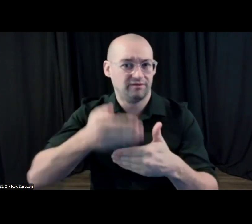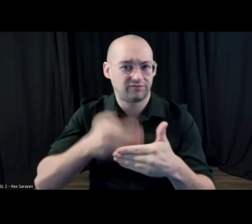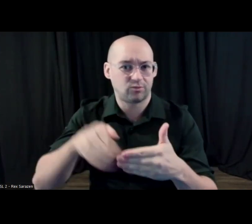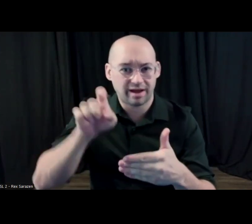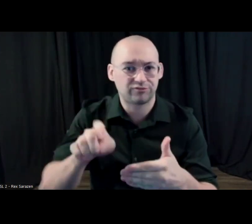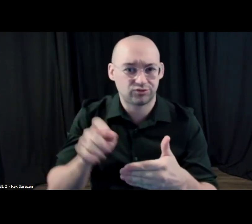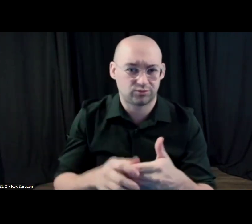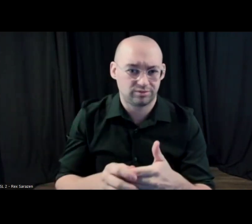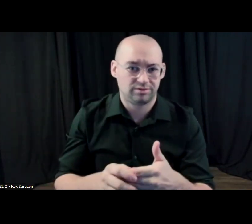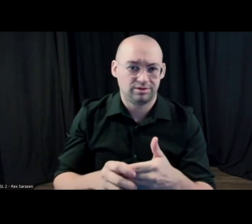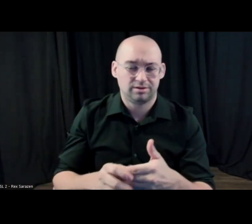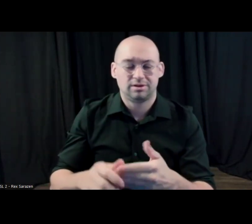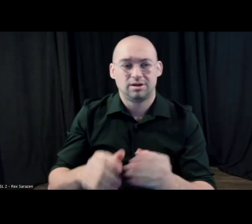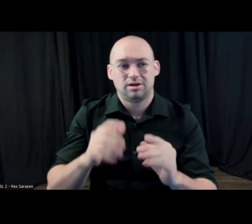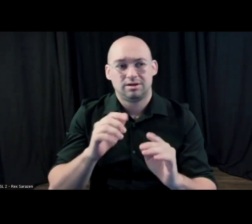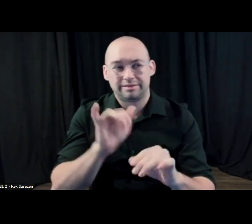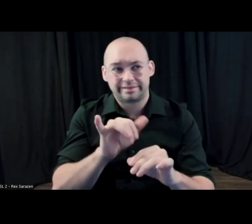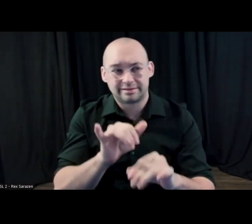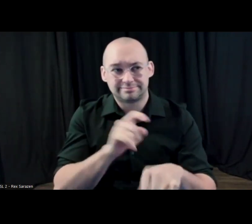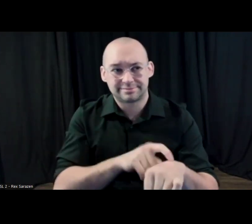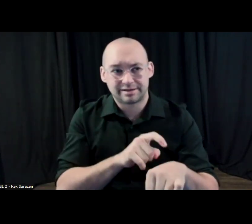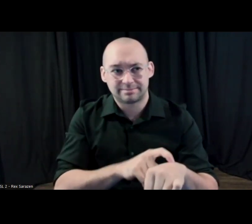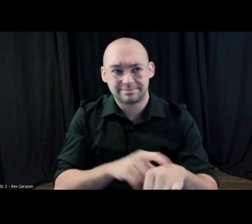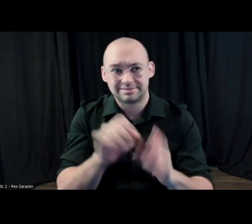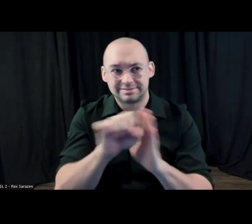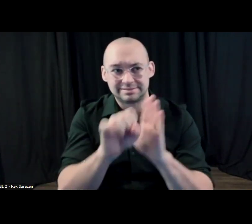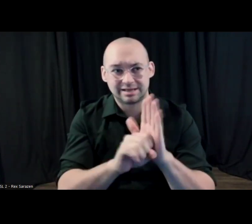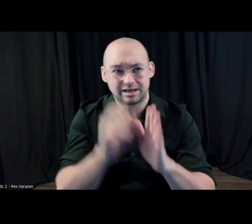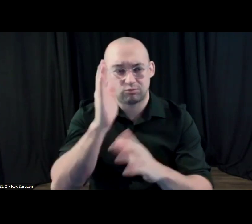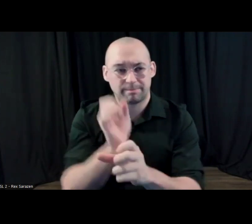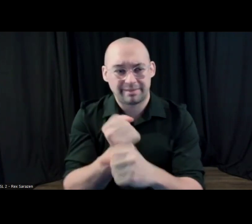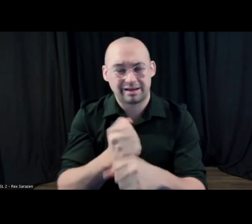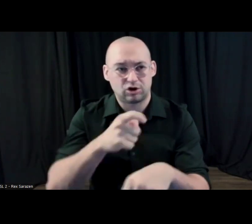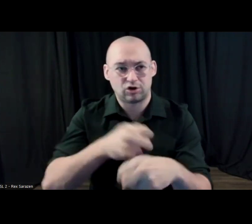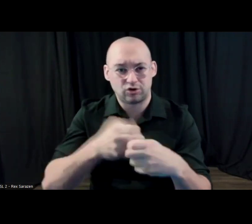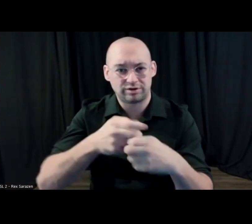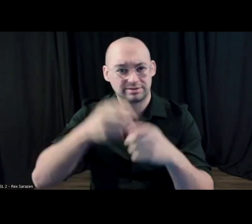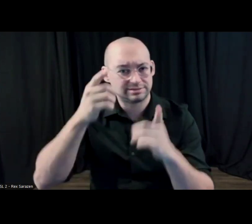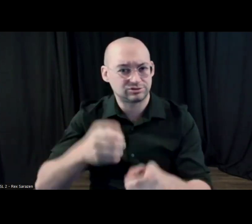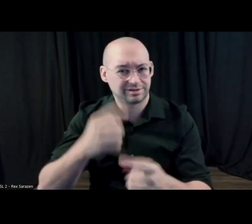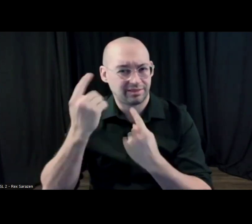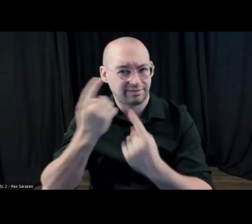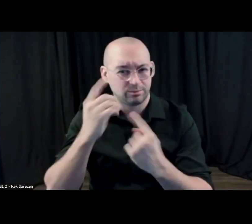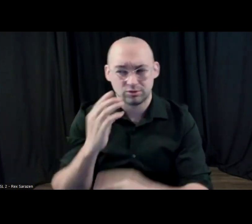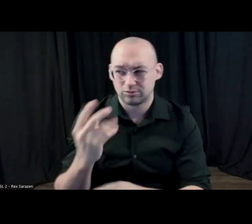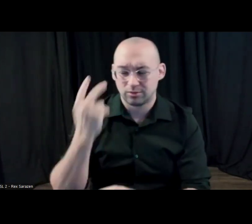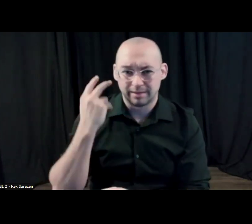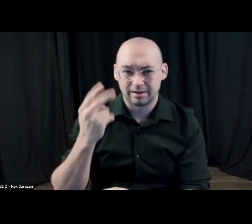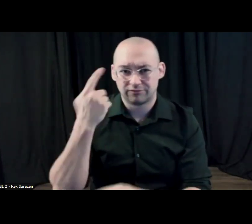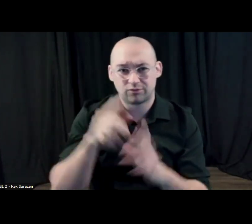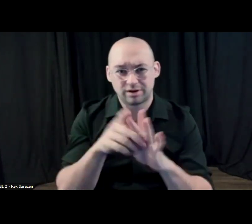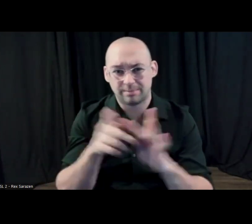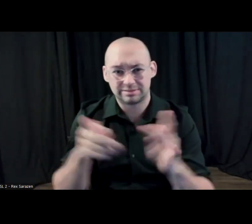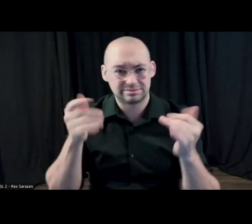At the point at which the state is going to have to make tough decisions, I think we should go back to the comments made here today